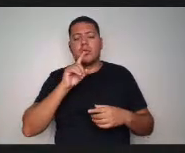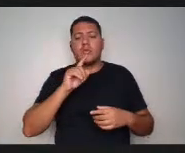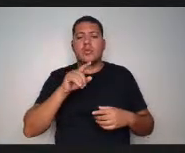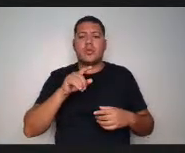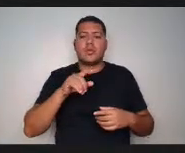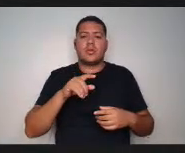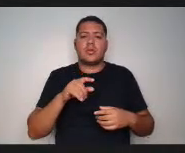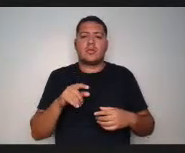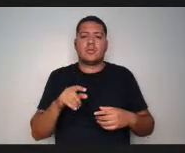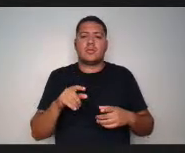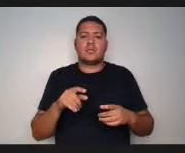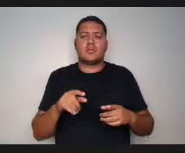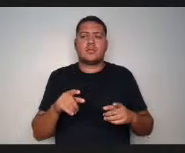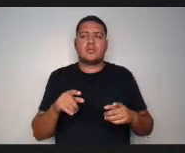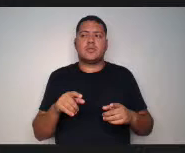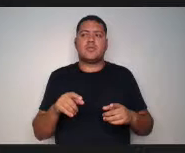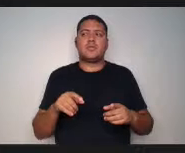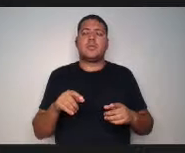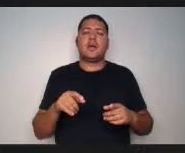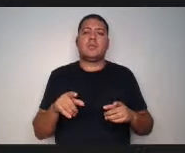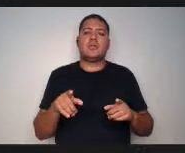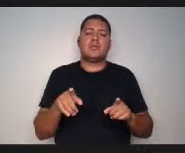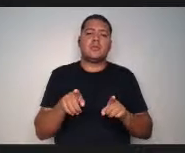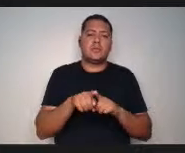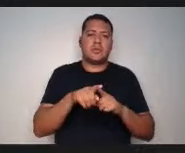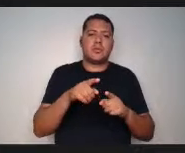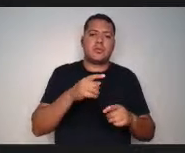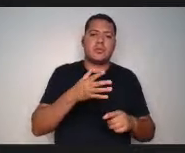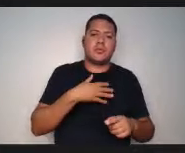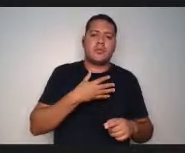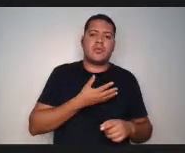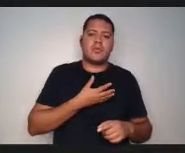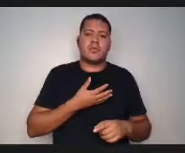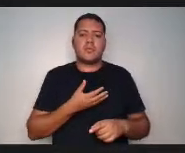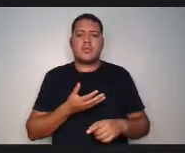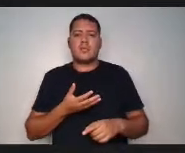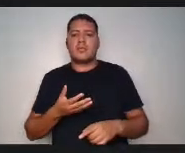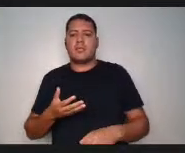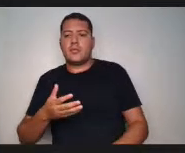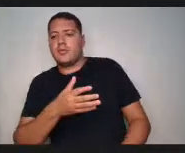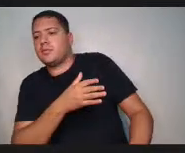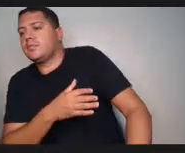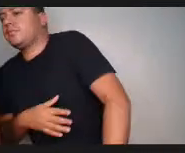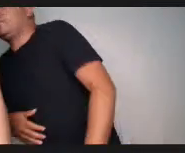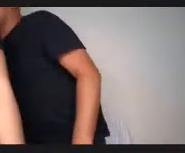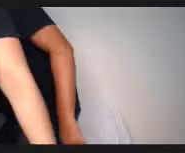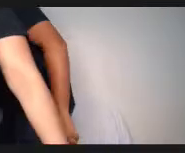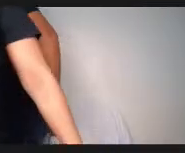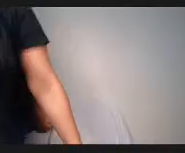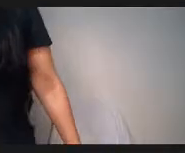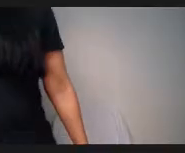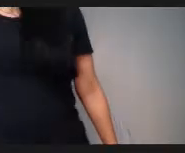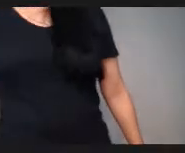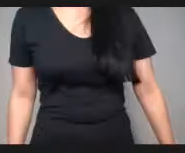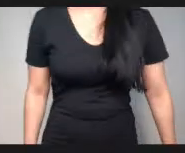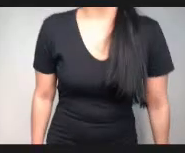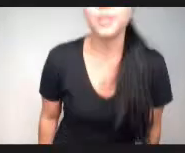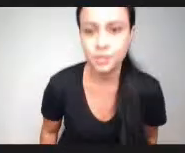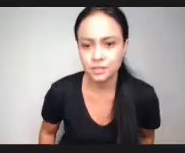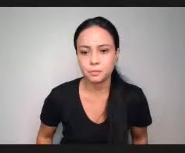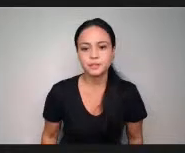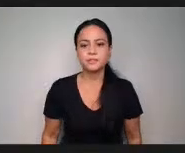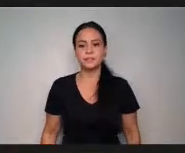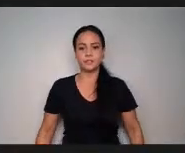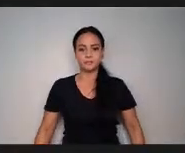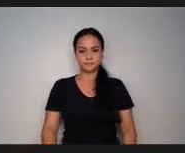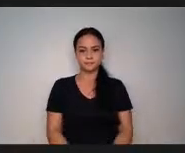together, showed job strain, which is an increase in demands and a decrease in job control, which